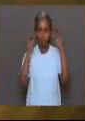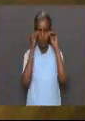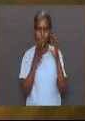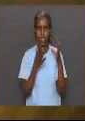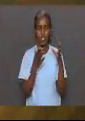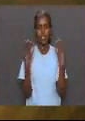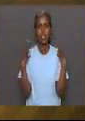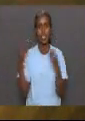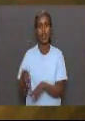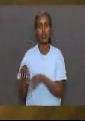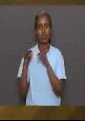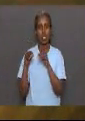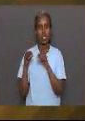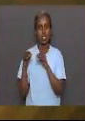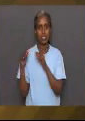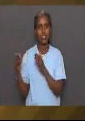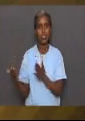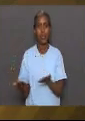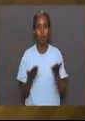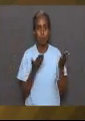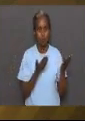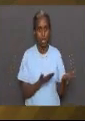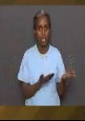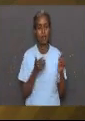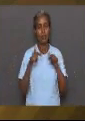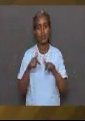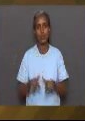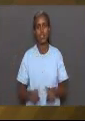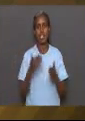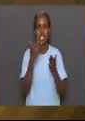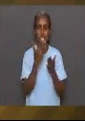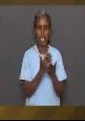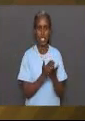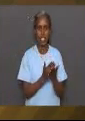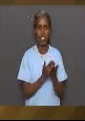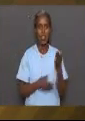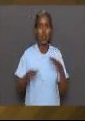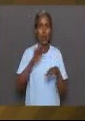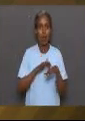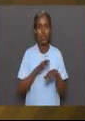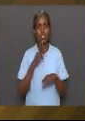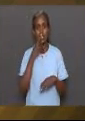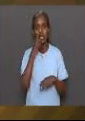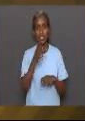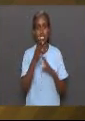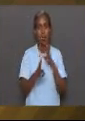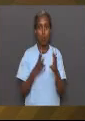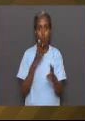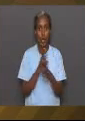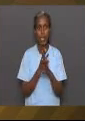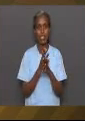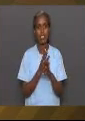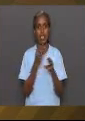Hello, teacher. Hello, students. Welcome to today's lesson on the